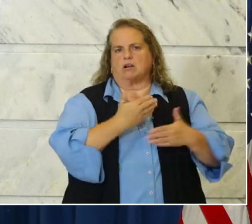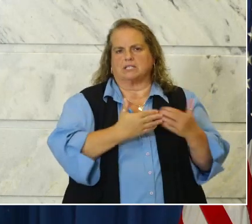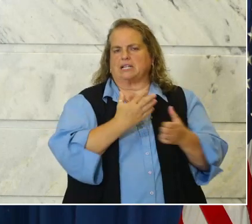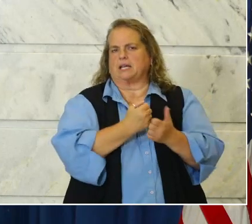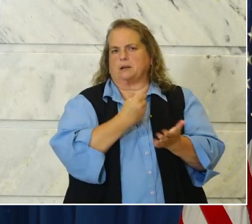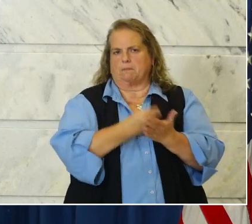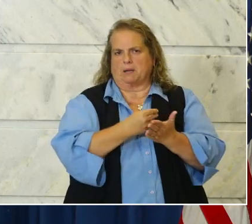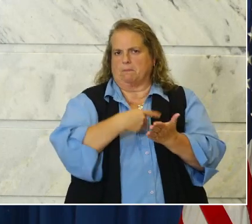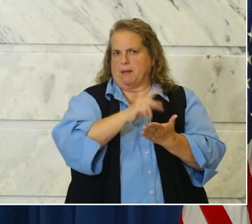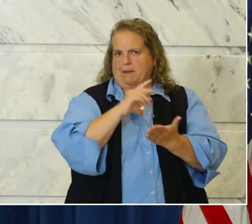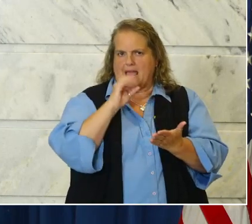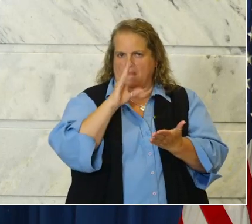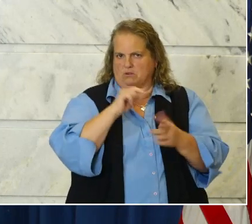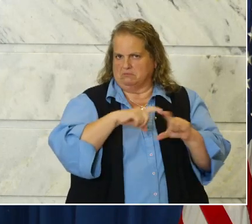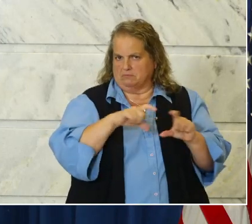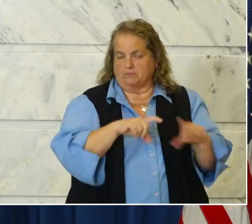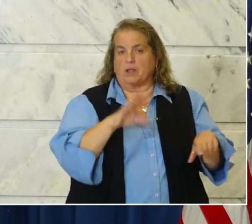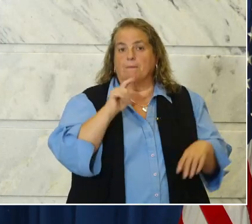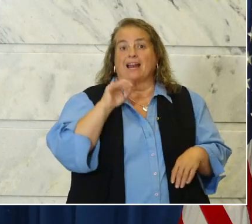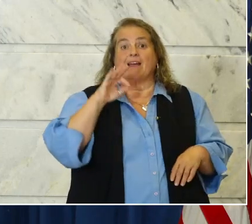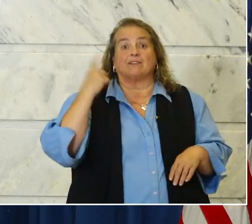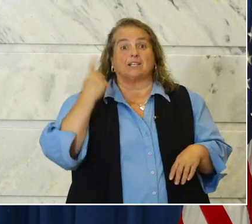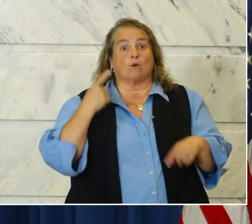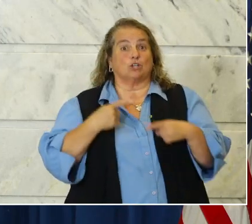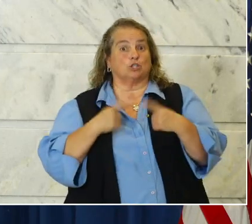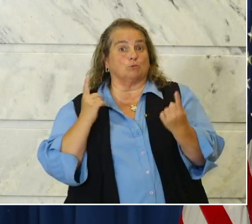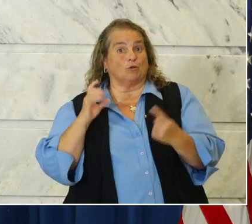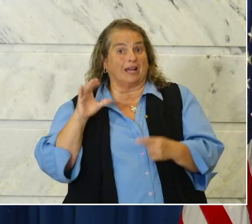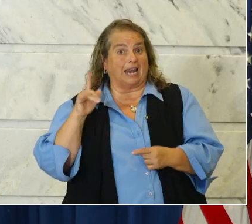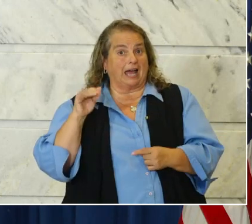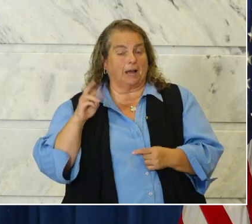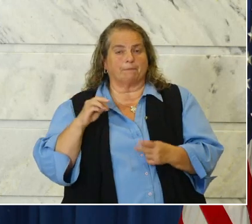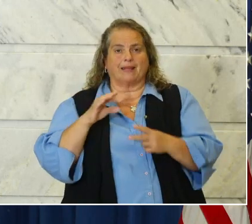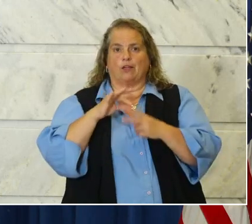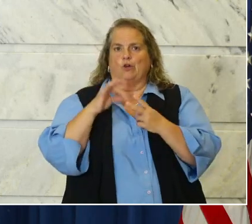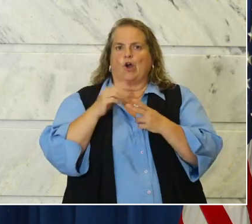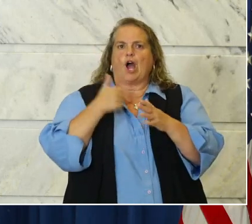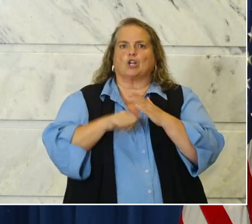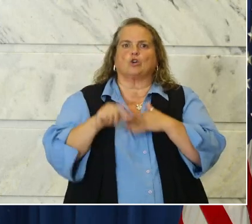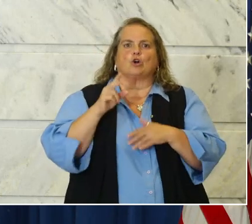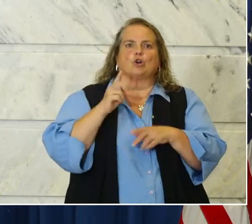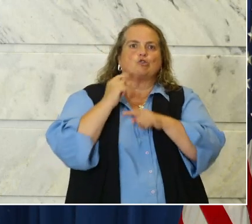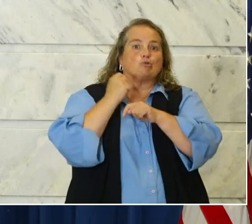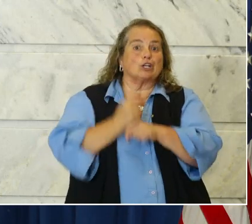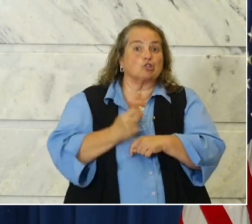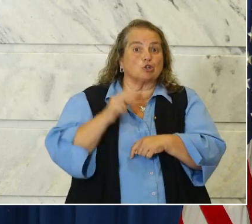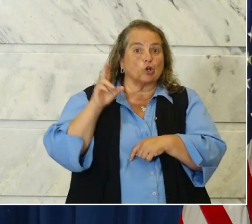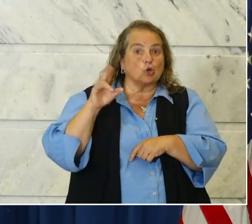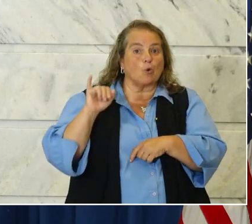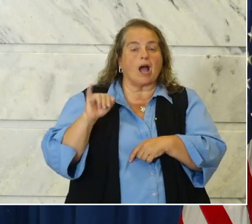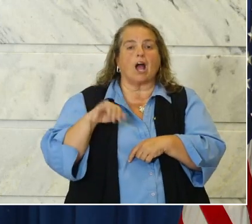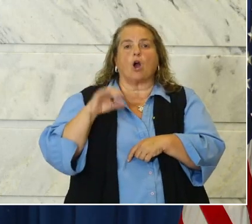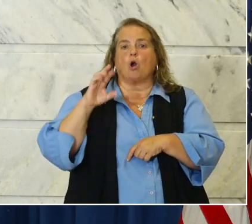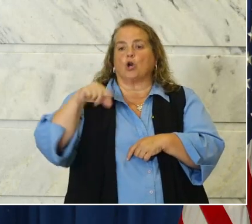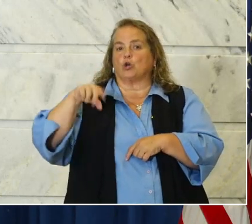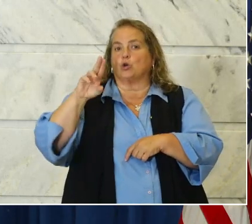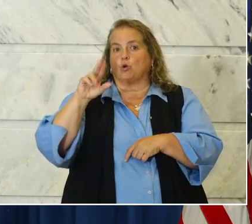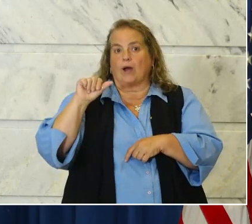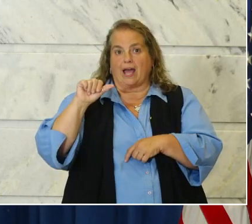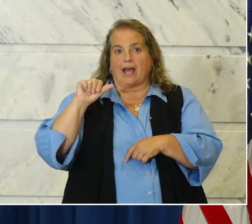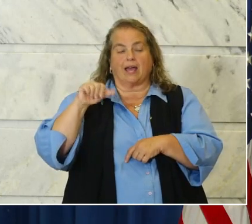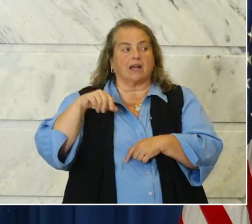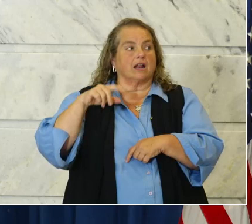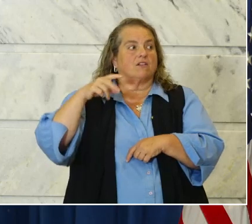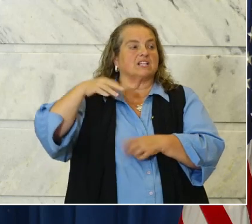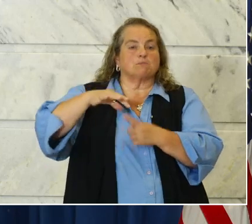out. But if a claim is disputed, whether it's under a traditional UI or under the PUA program, the pandemic